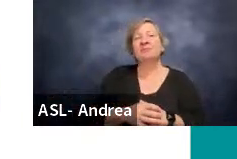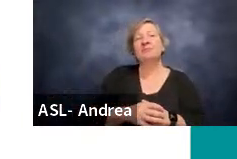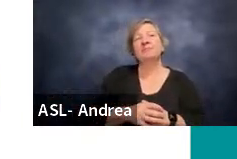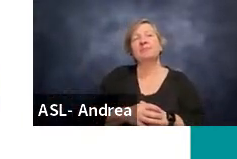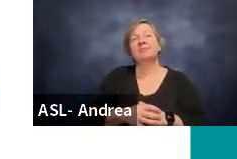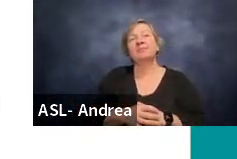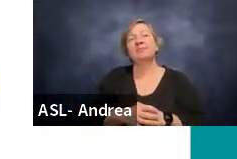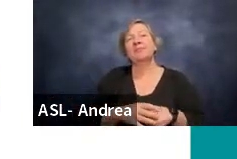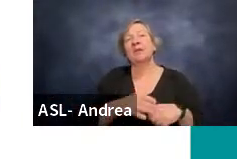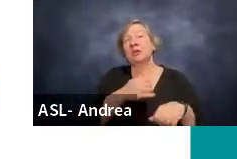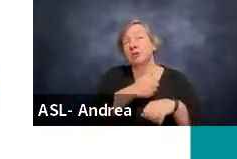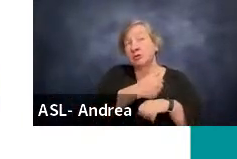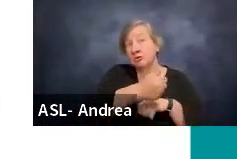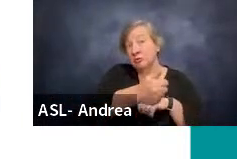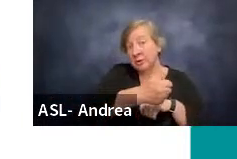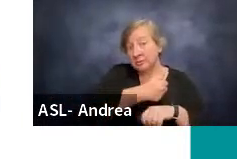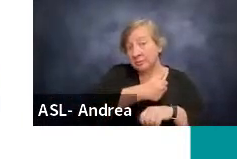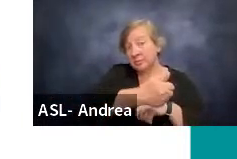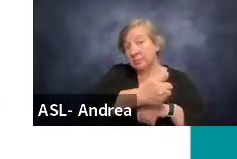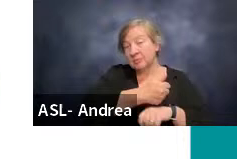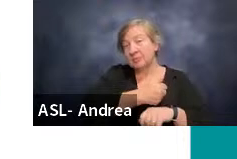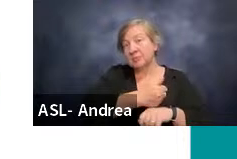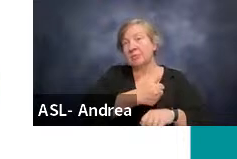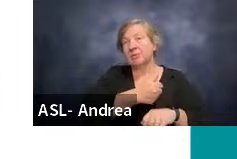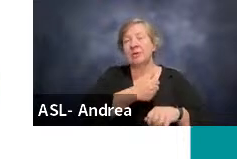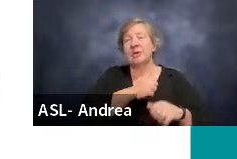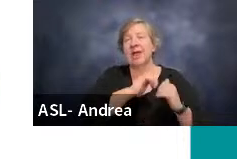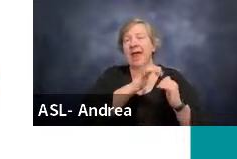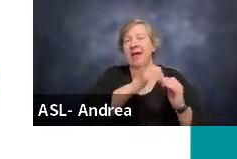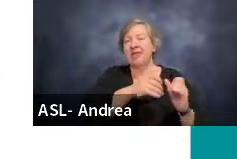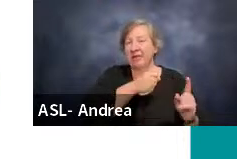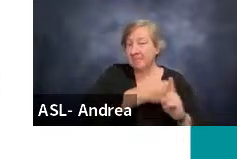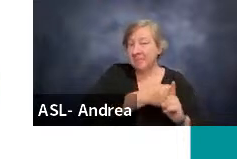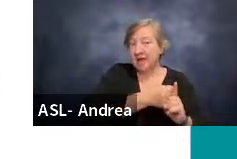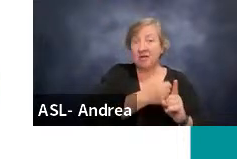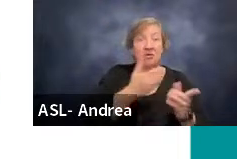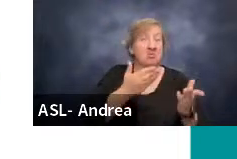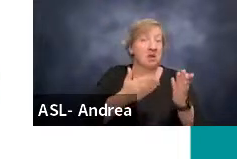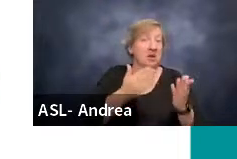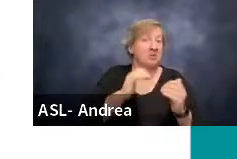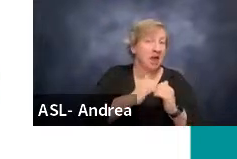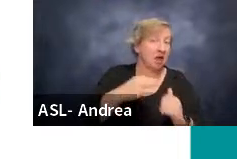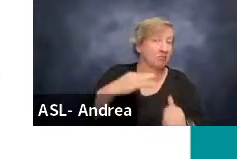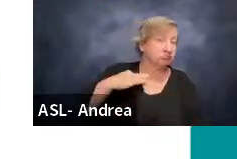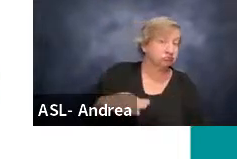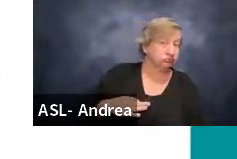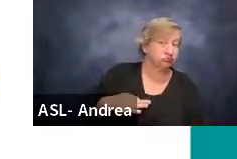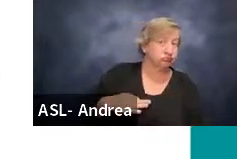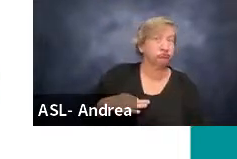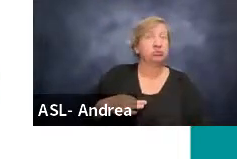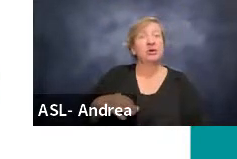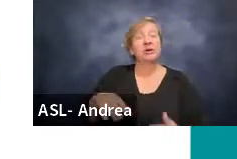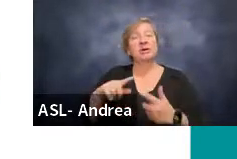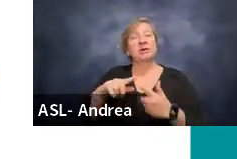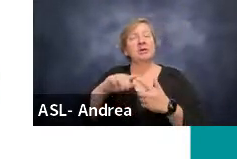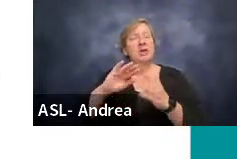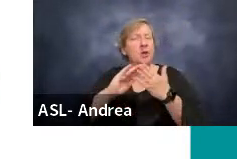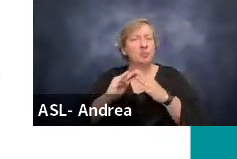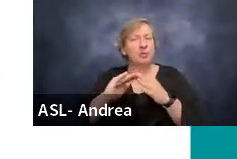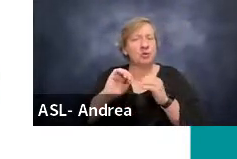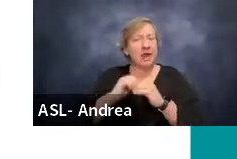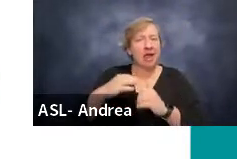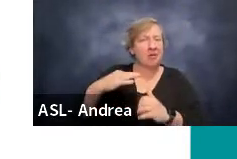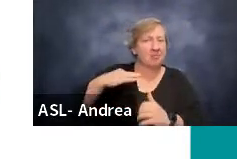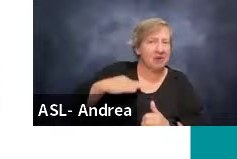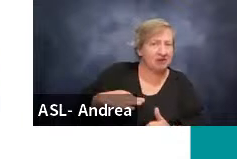at transportation related impacts and benefits, community benefits, and